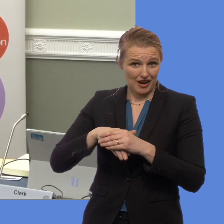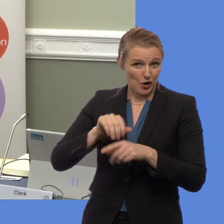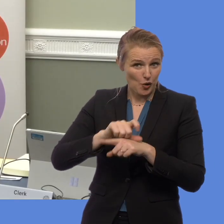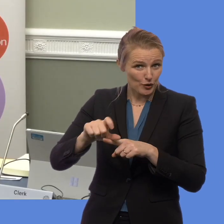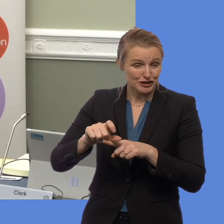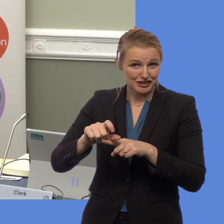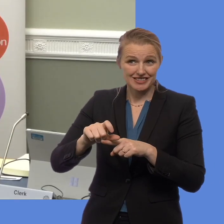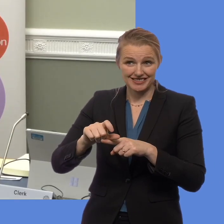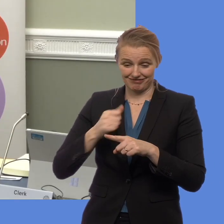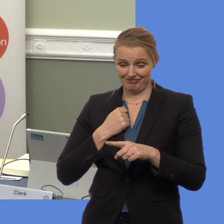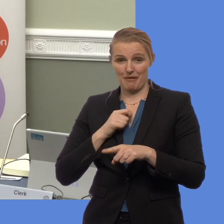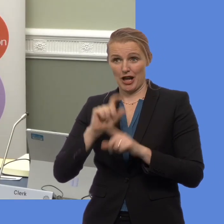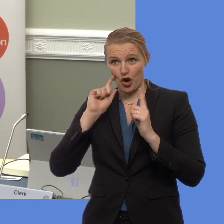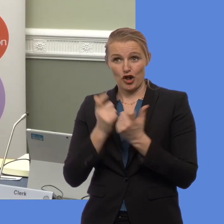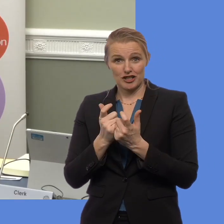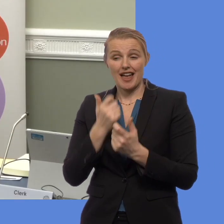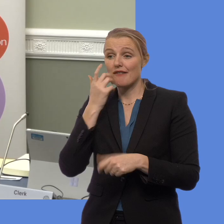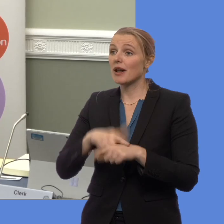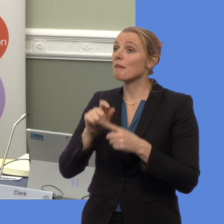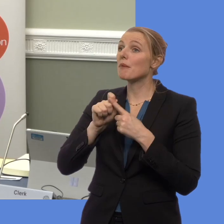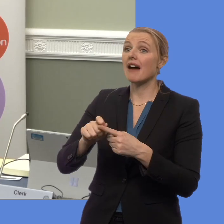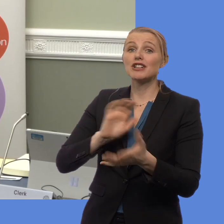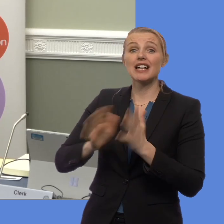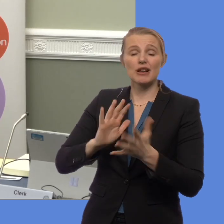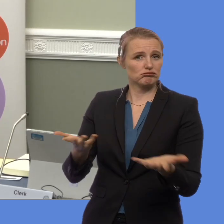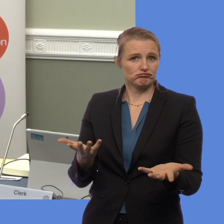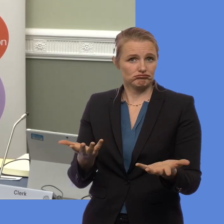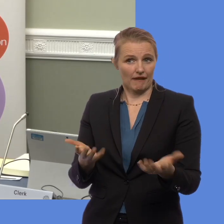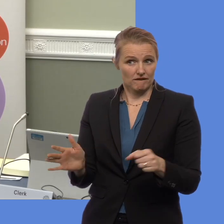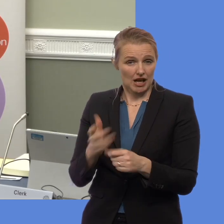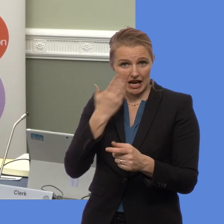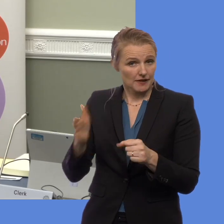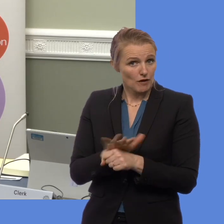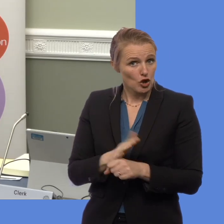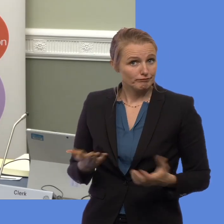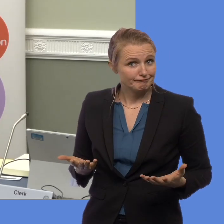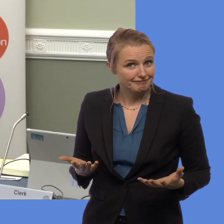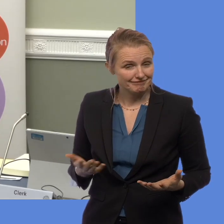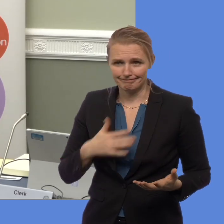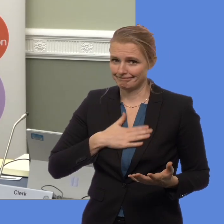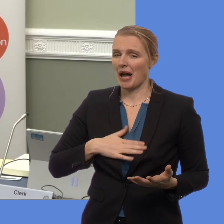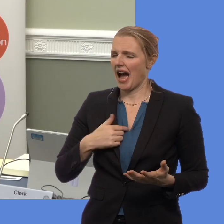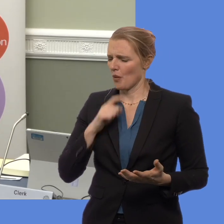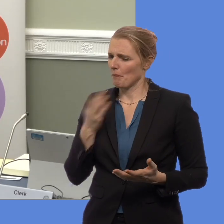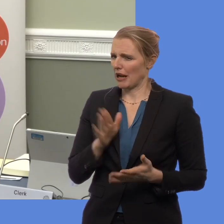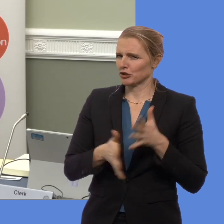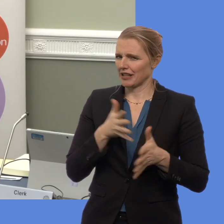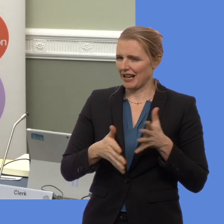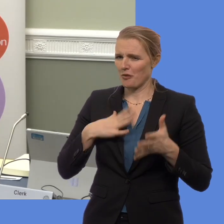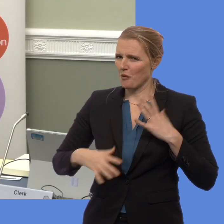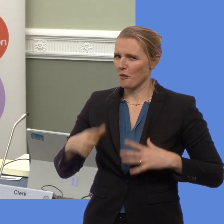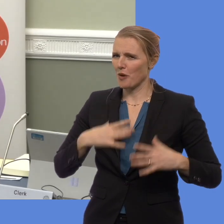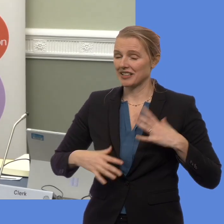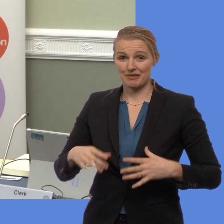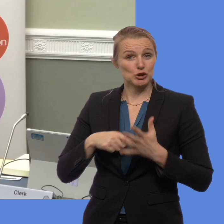Southwest College, has done it. And every time I've applied, it's been oversubscribed already, and I've never managed to get. But I do intend to get back to it. But I think it